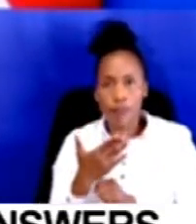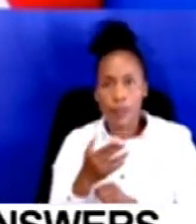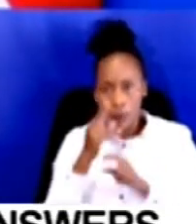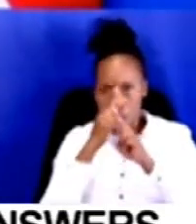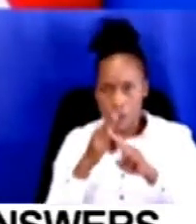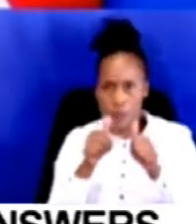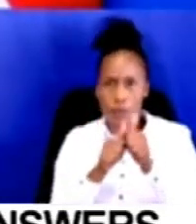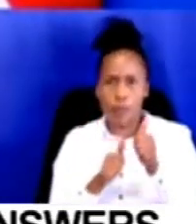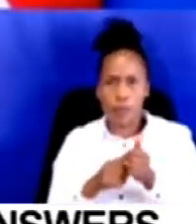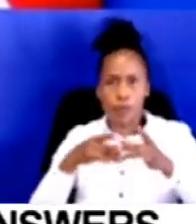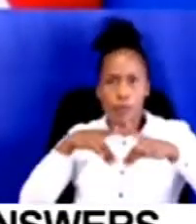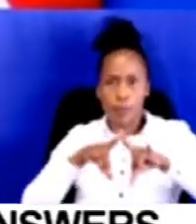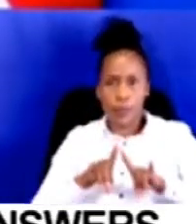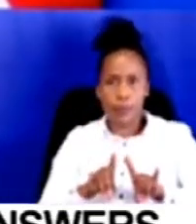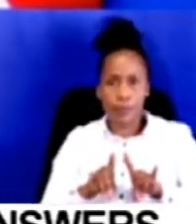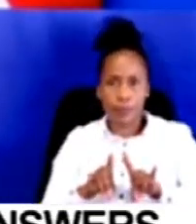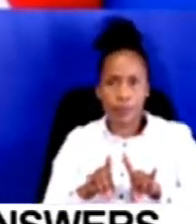Honorable Deputy Chairperson.